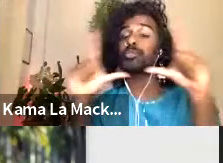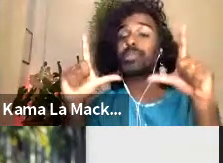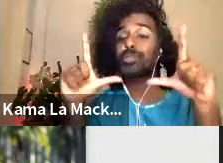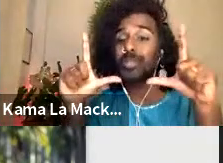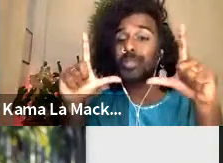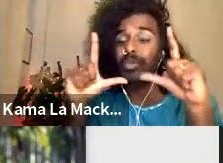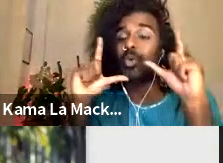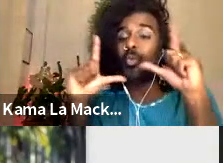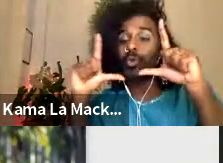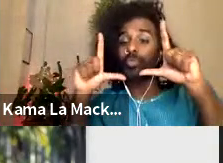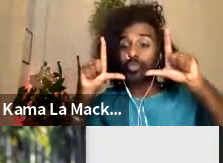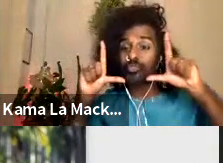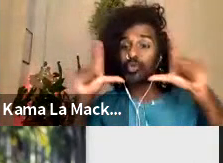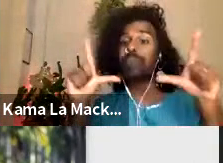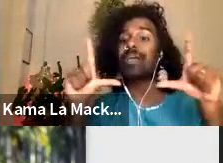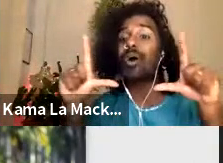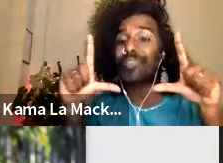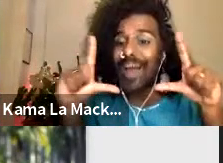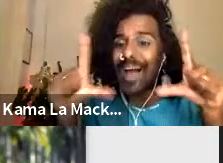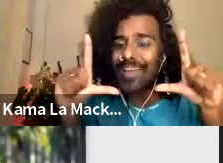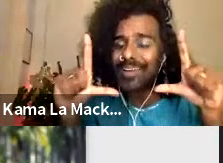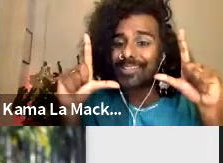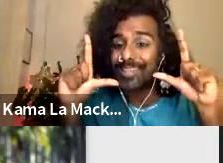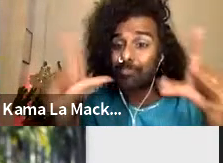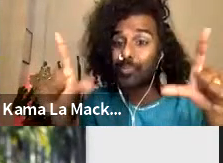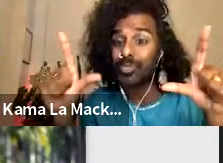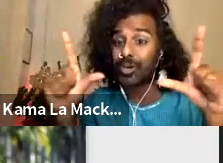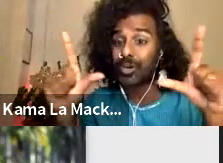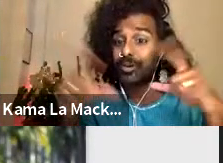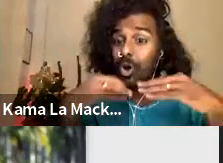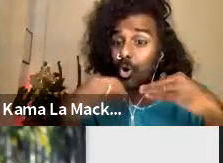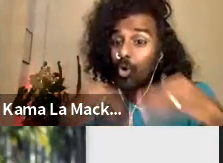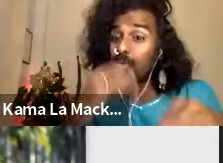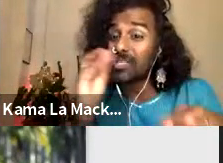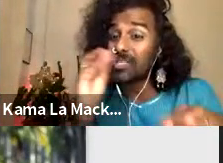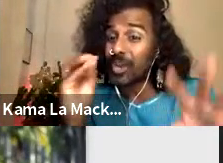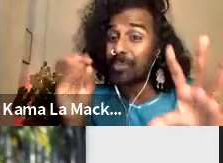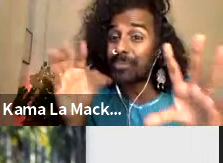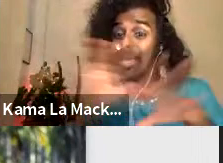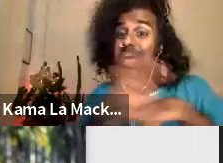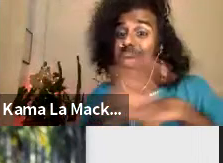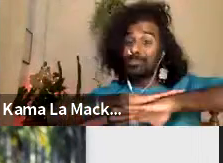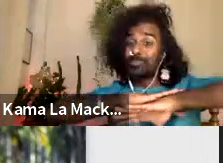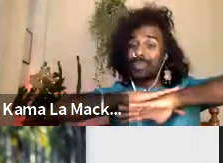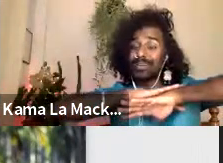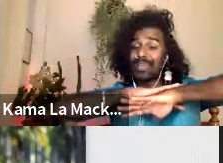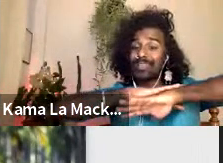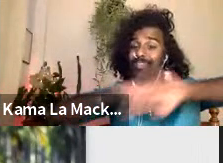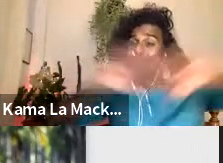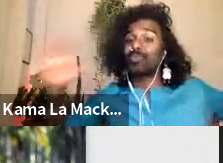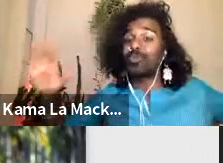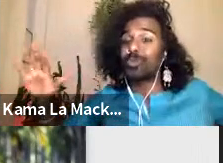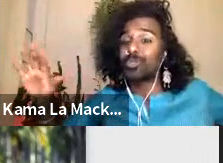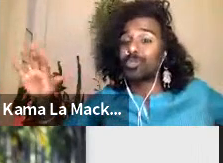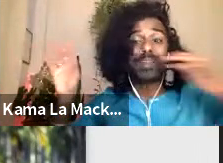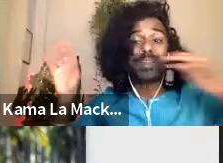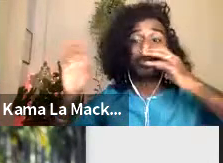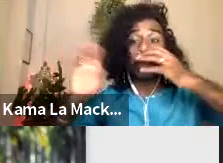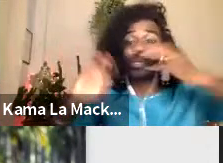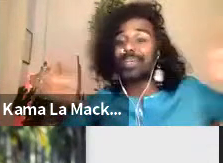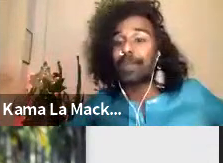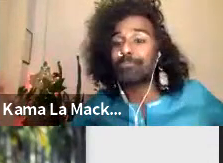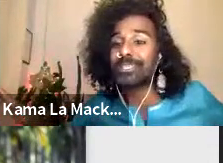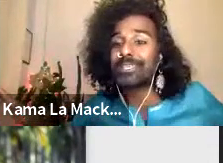all the spaces, the framing of the island in postcards are always framed as being terra nullius, right?